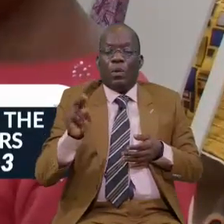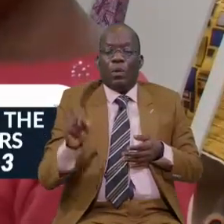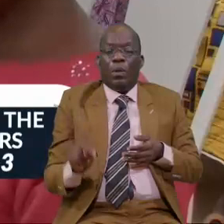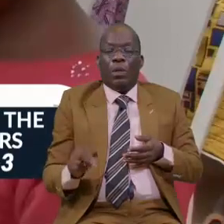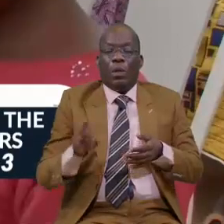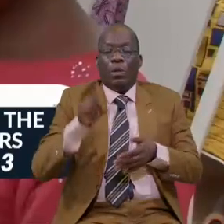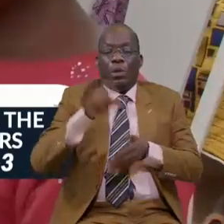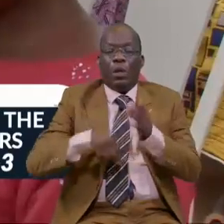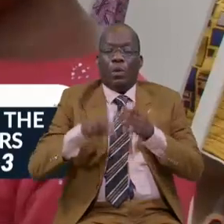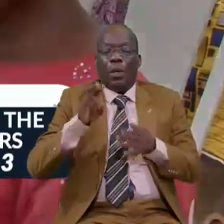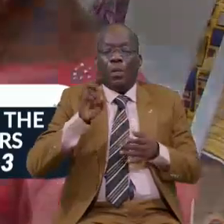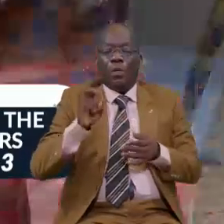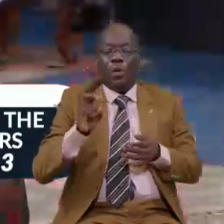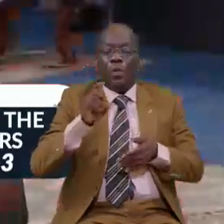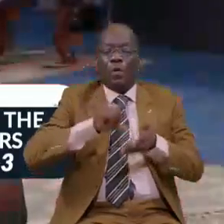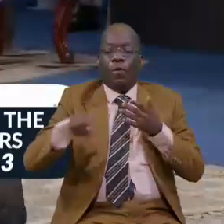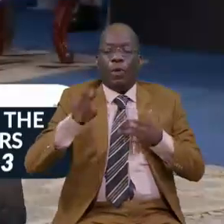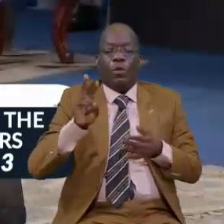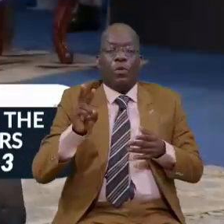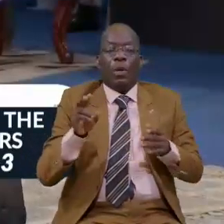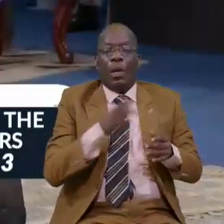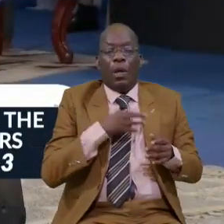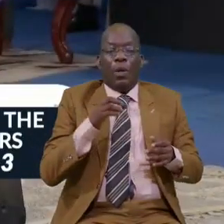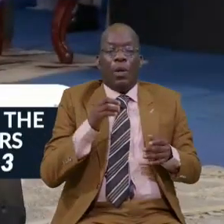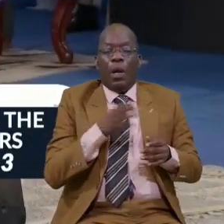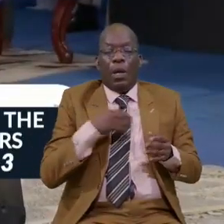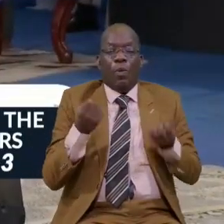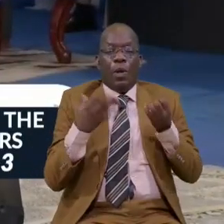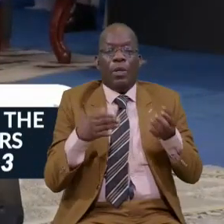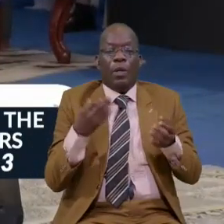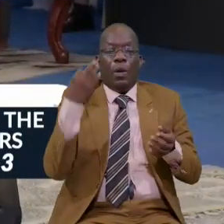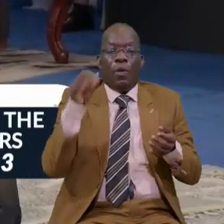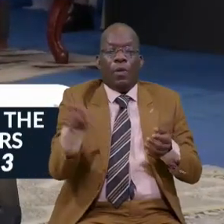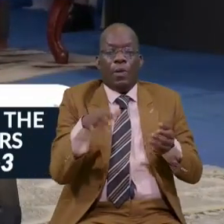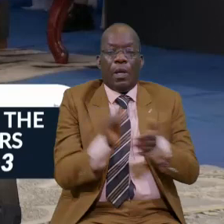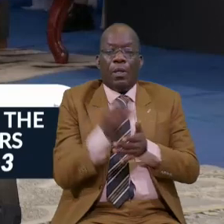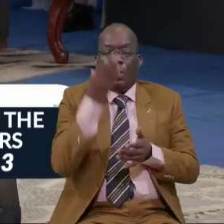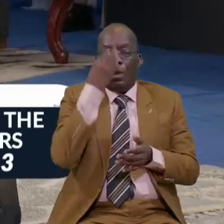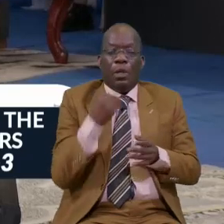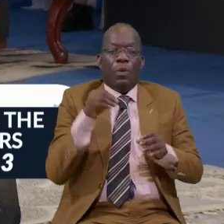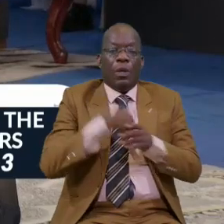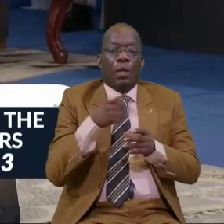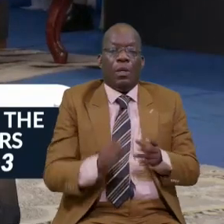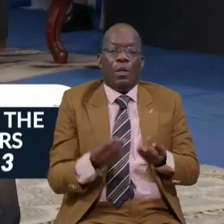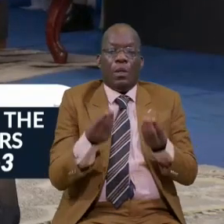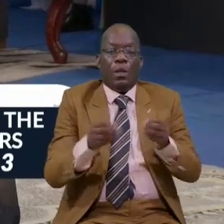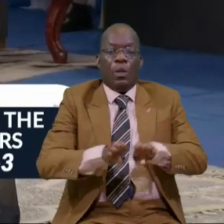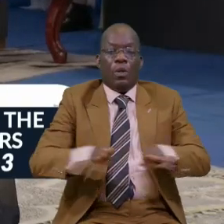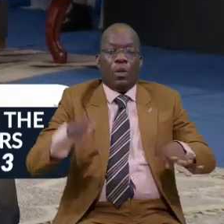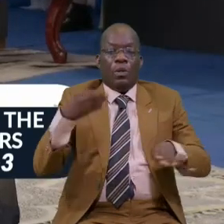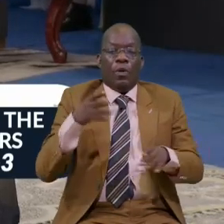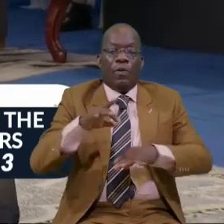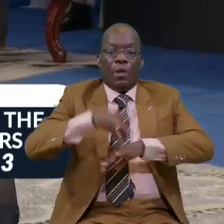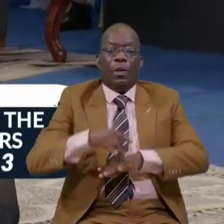of them that sleep, they have died, in the dust of the earth shall awake, some